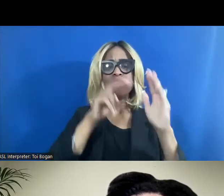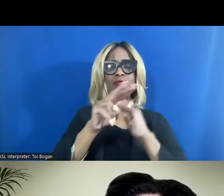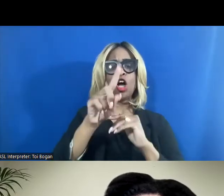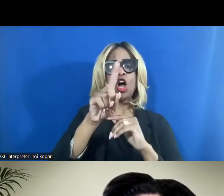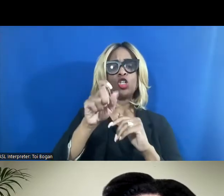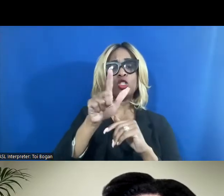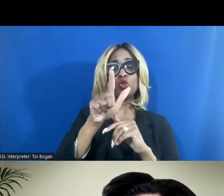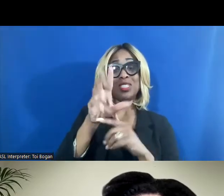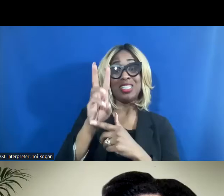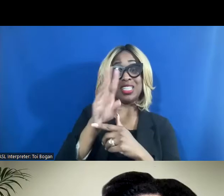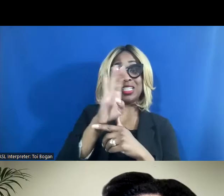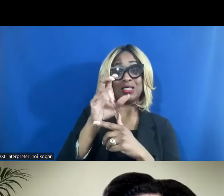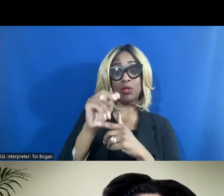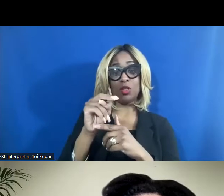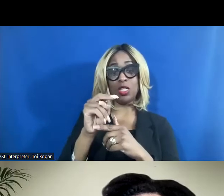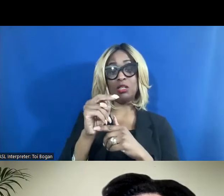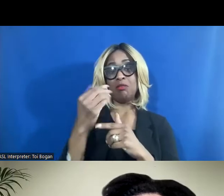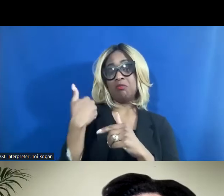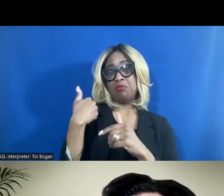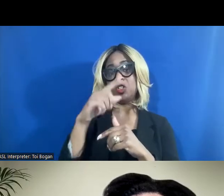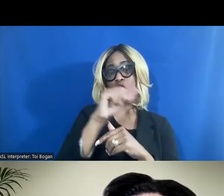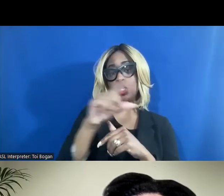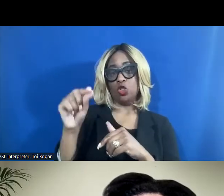126 billion in 2020 and